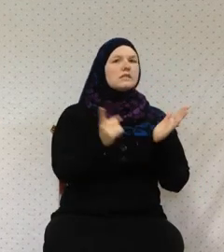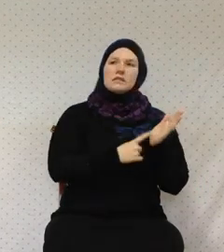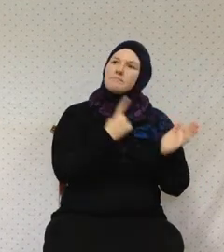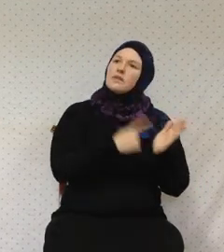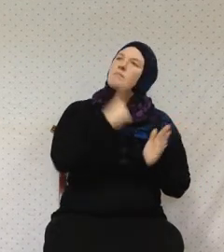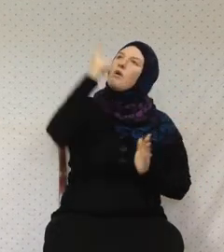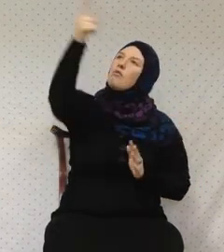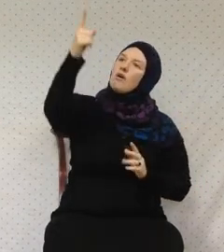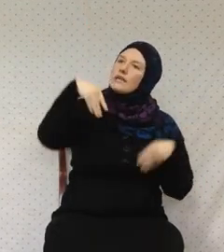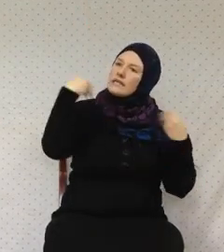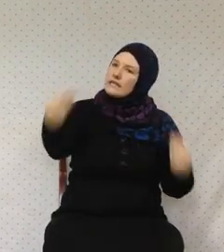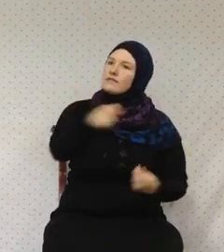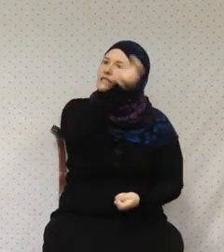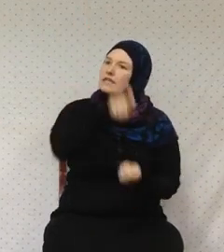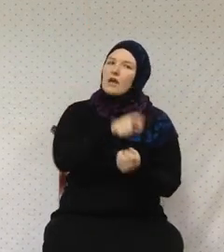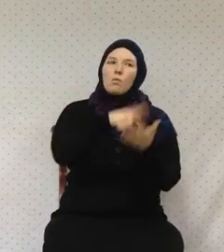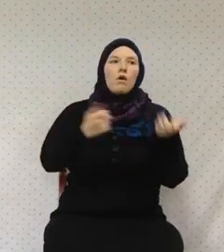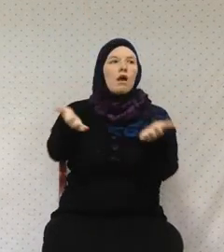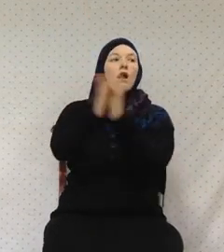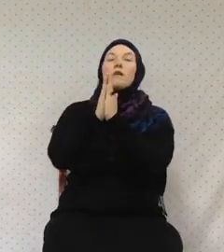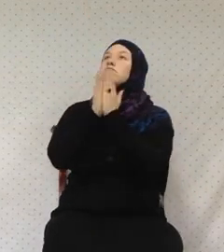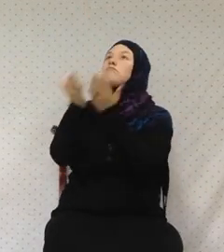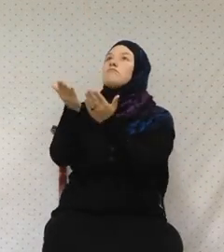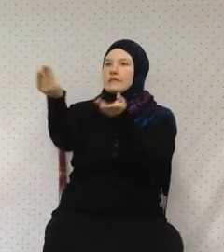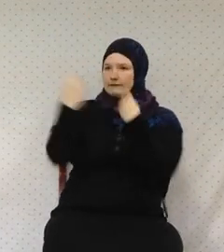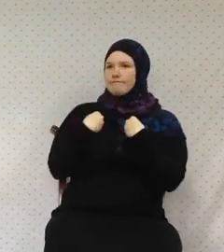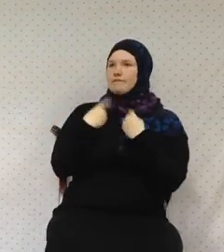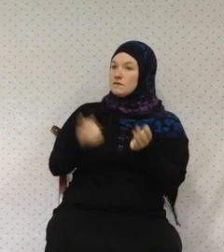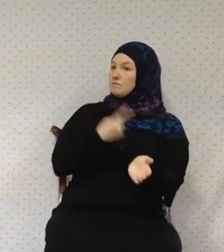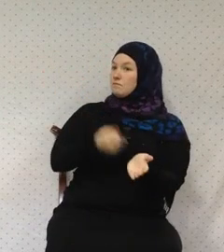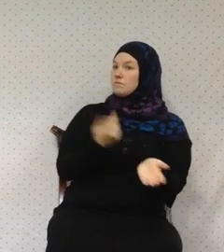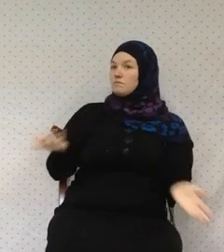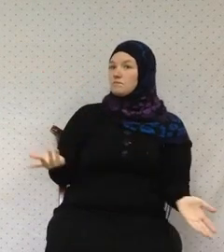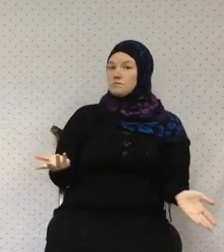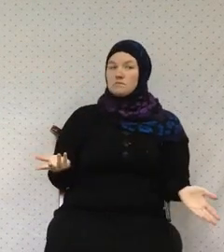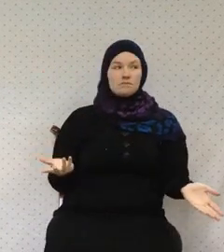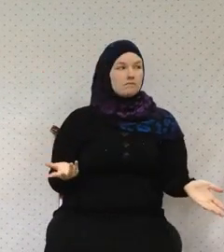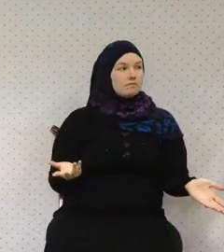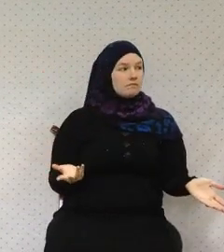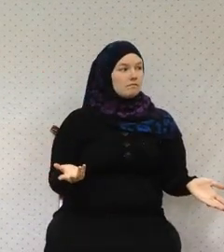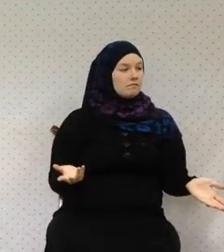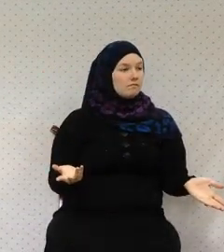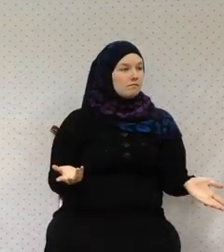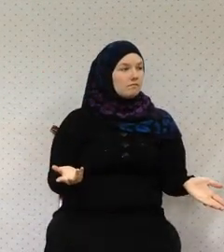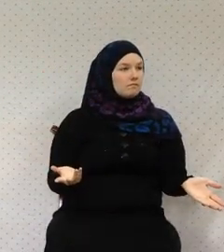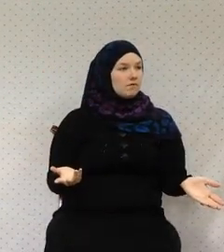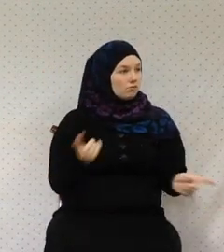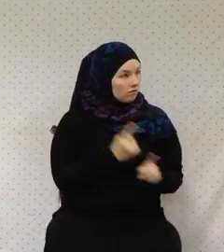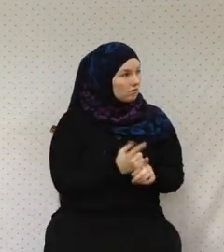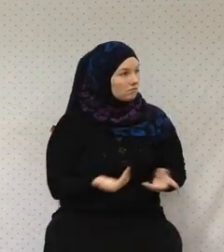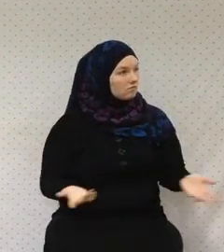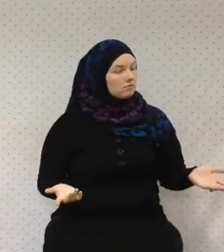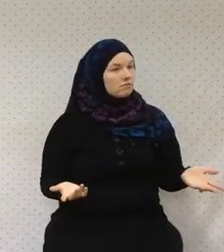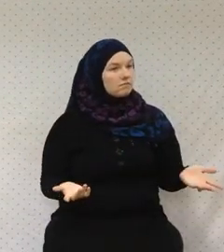you exactly what you ask for. Does it happen to us? It does from time to time,